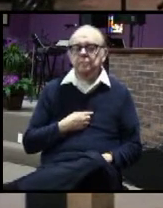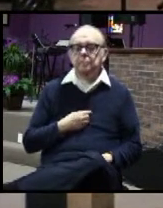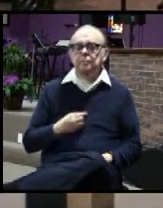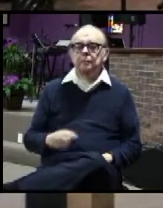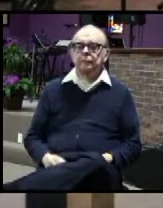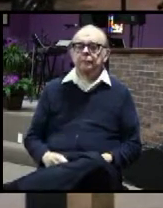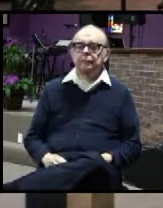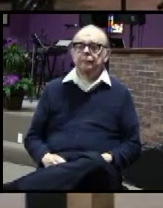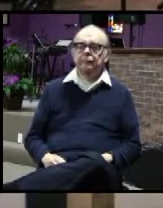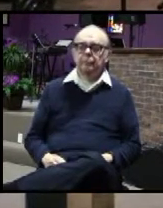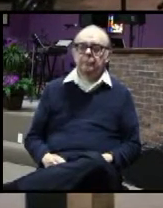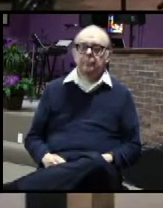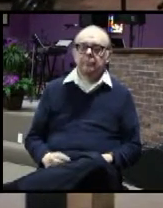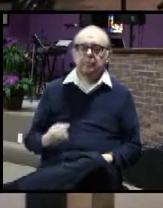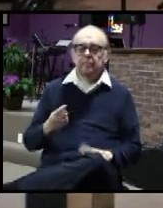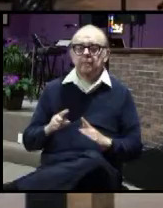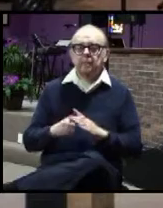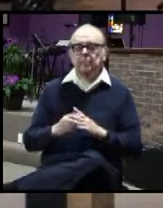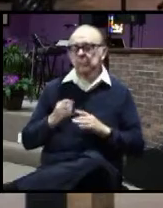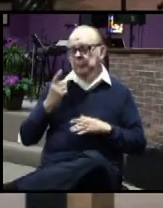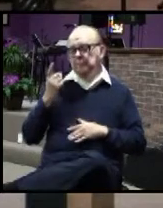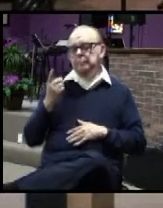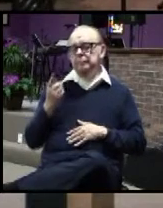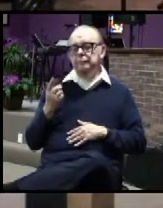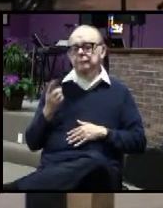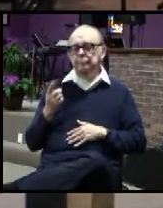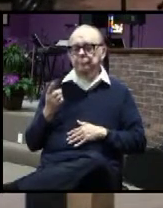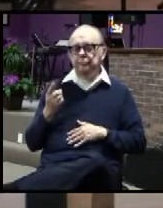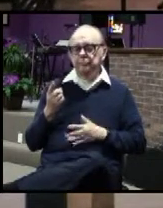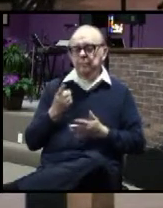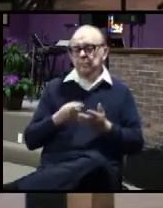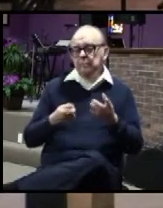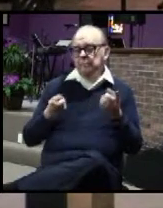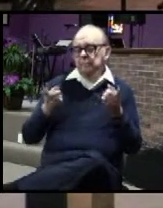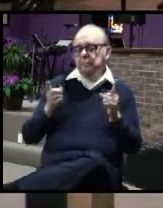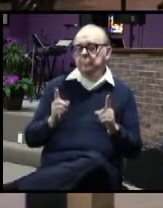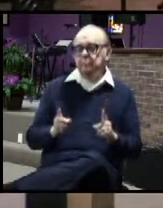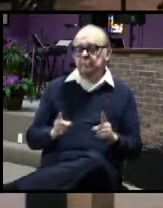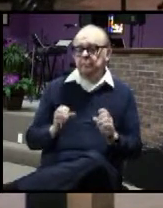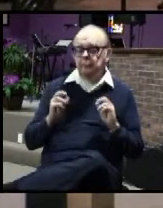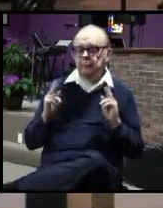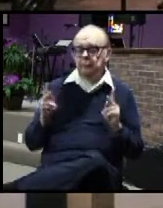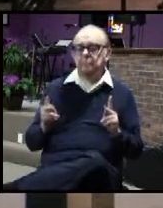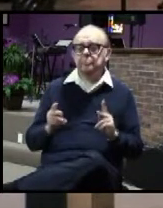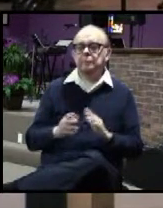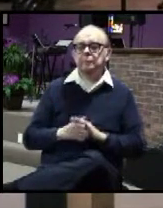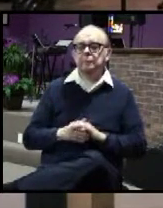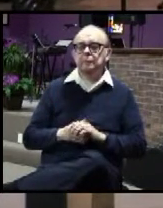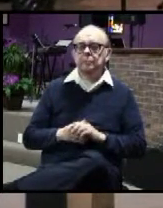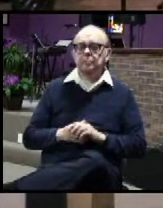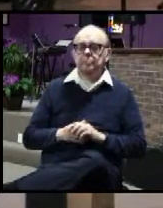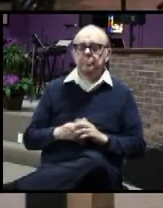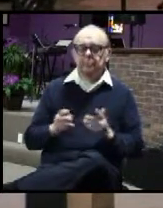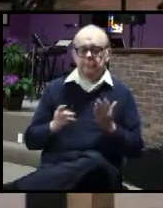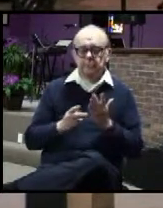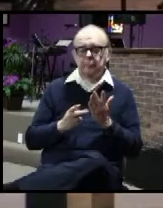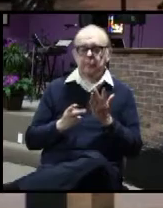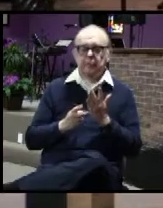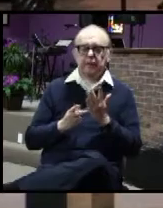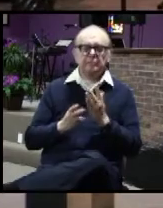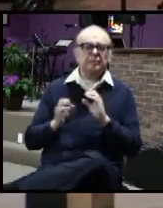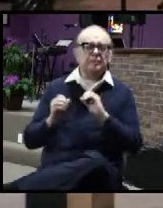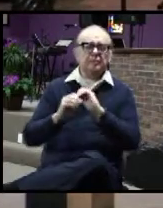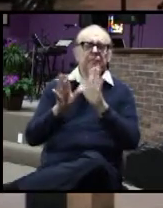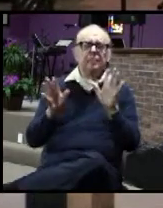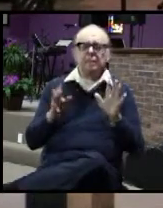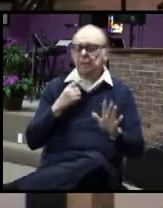And so we begin to understand what's going on, okay? Paul makes this really clear.